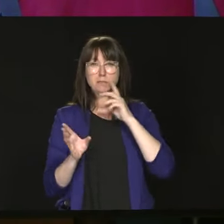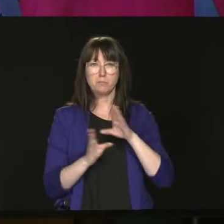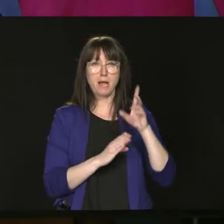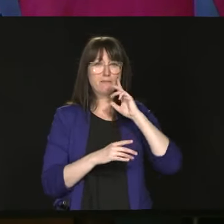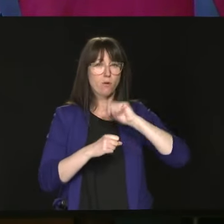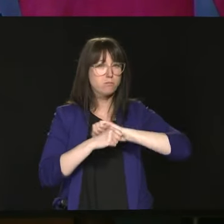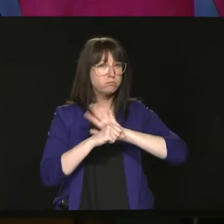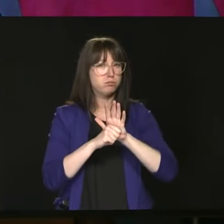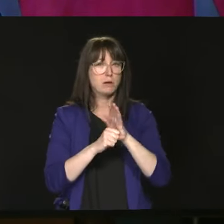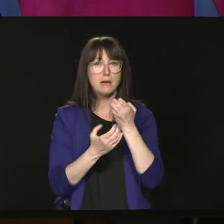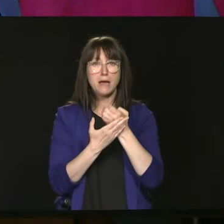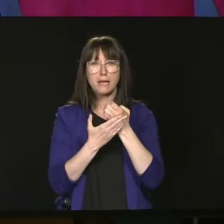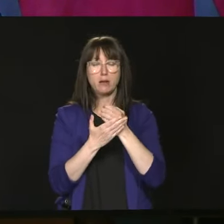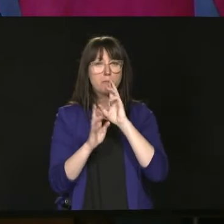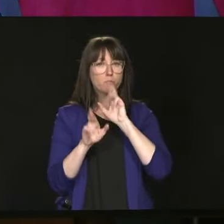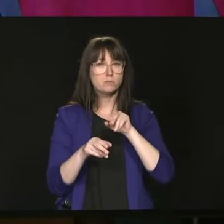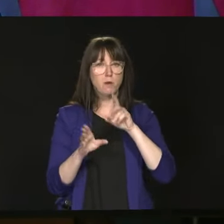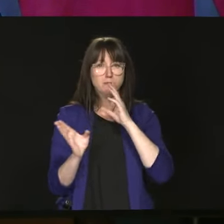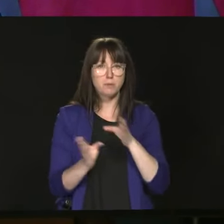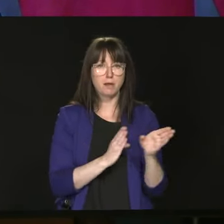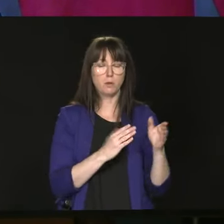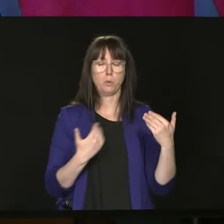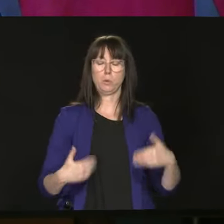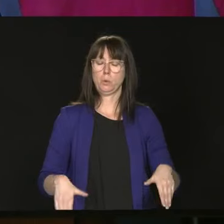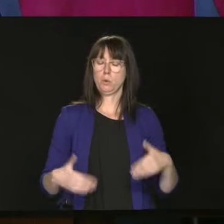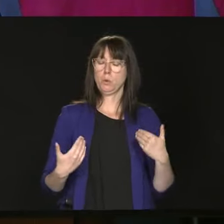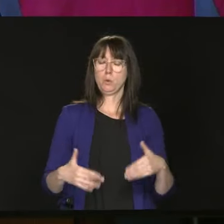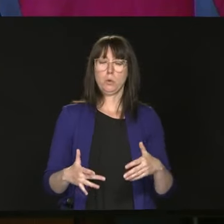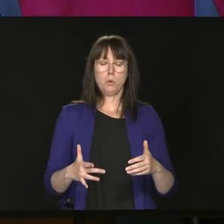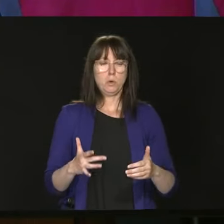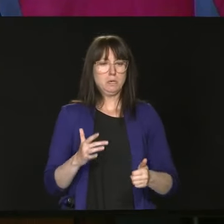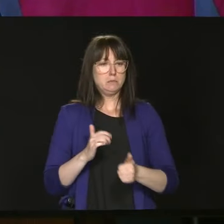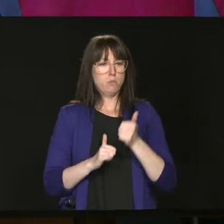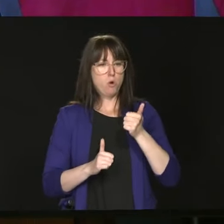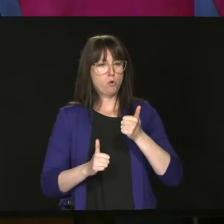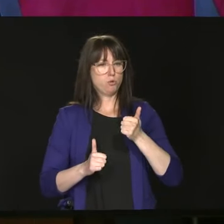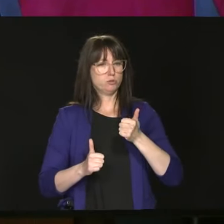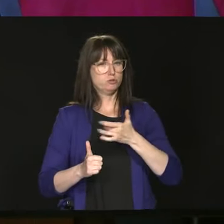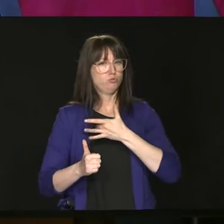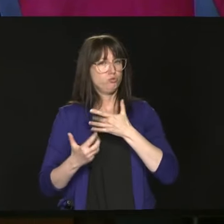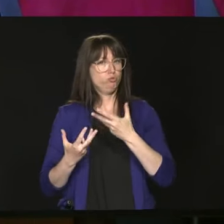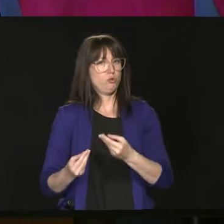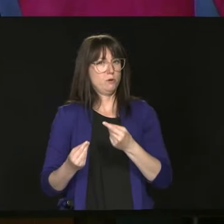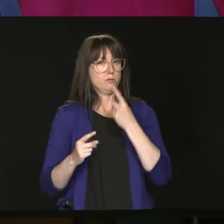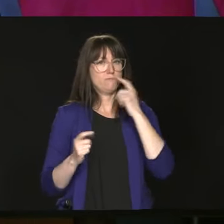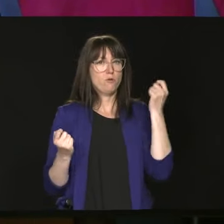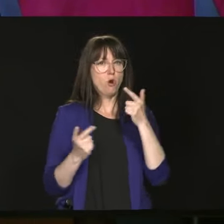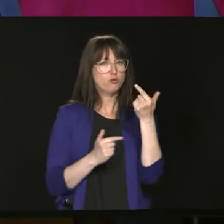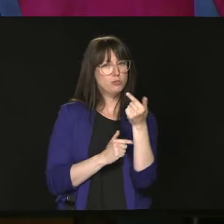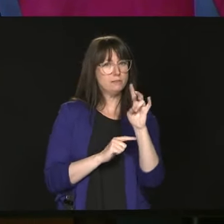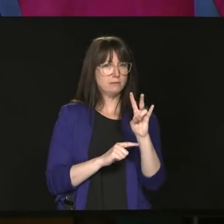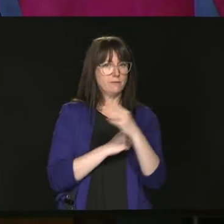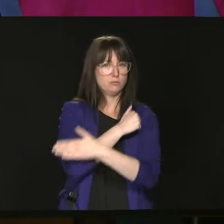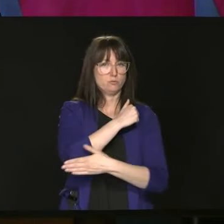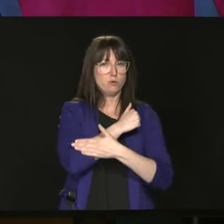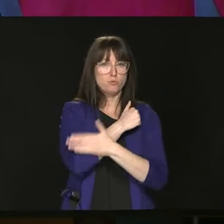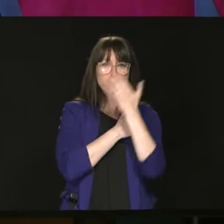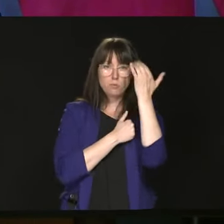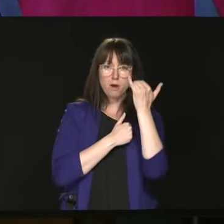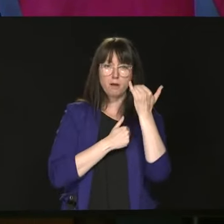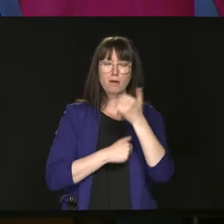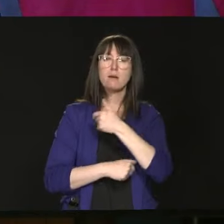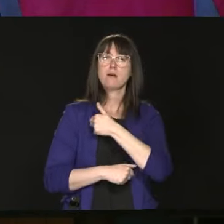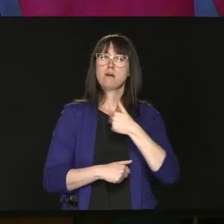Plan, is among the most ambitious and generous among G7 countries because we believe that by taking action now, we will be